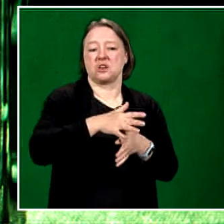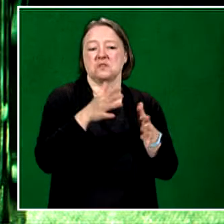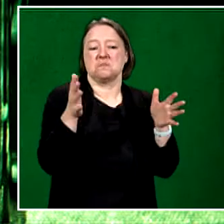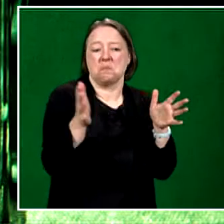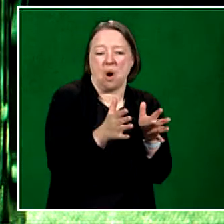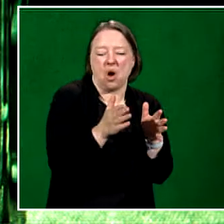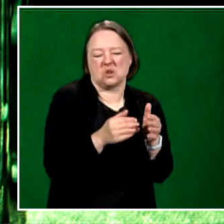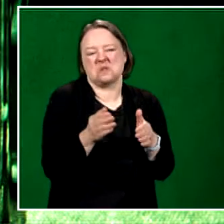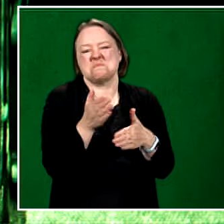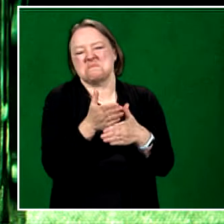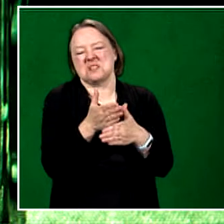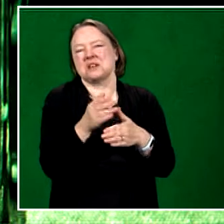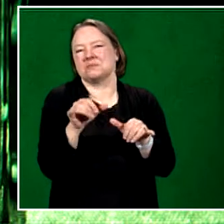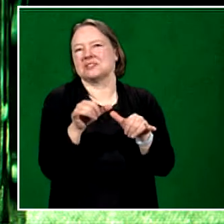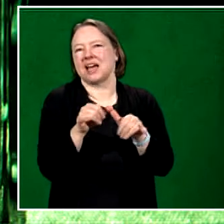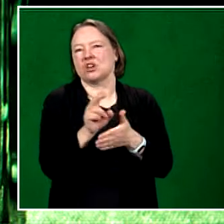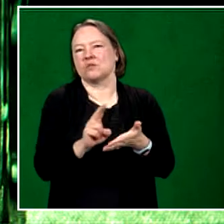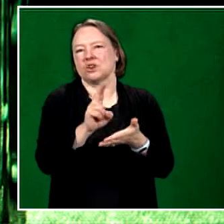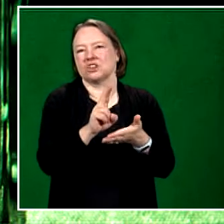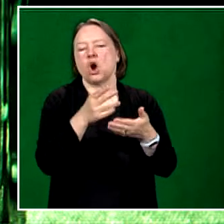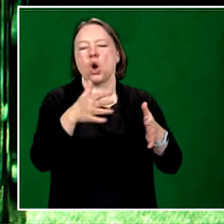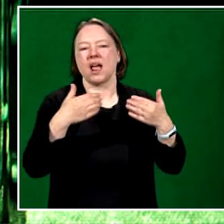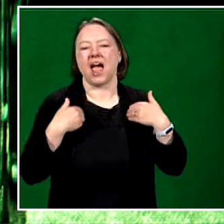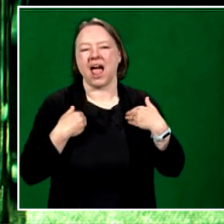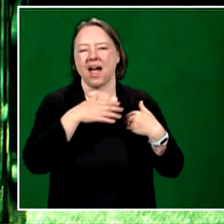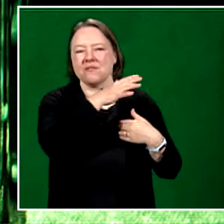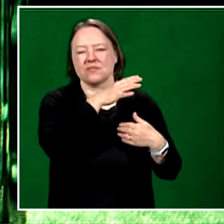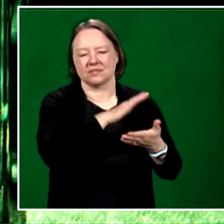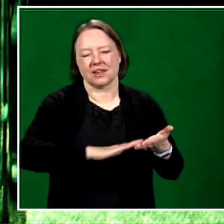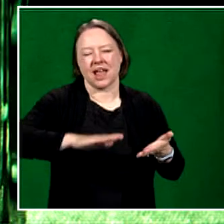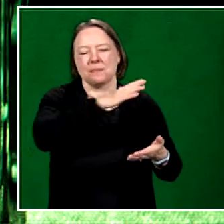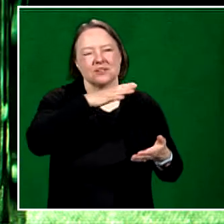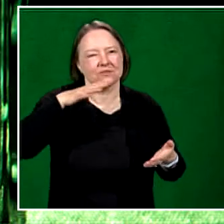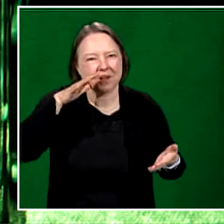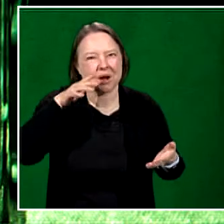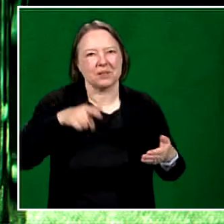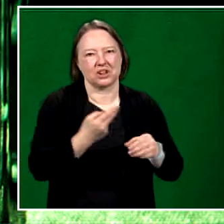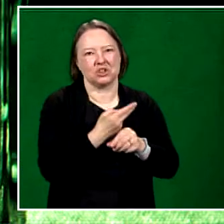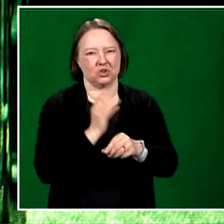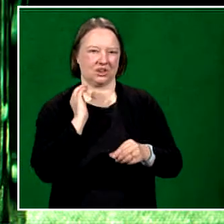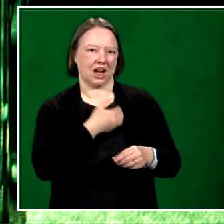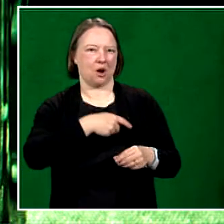mid-sized universities will already have a campus farm that can work off this prototype.